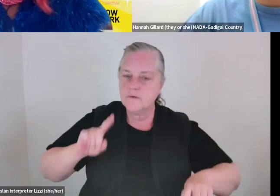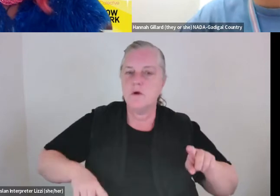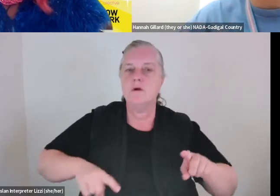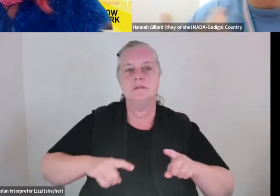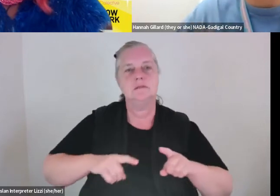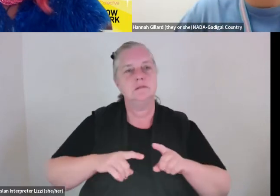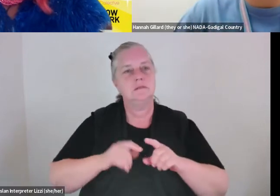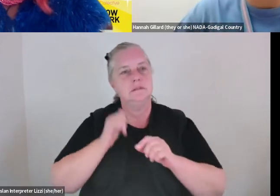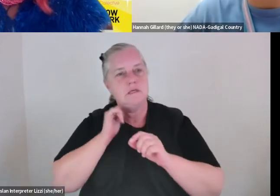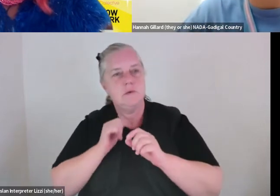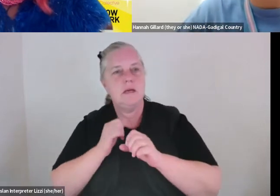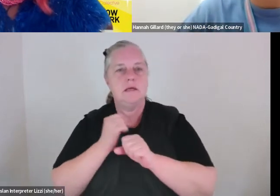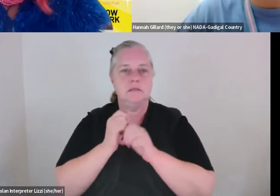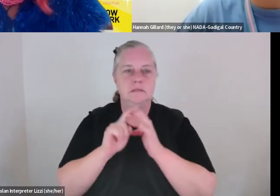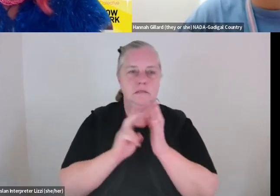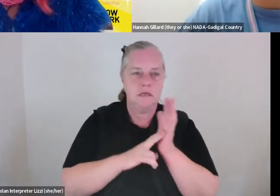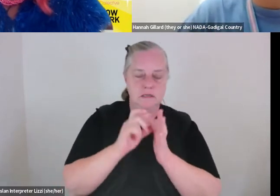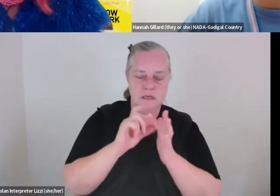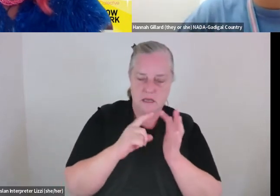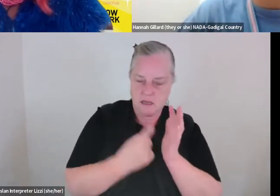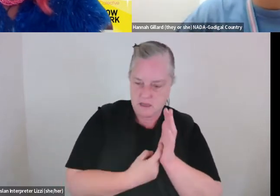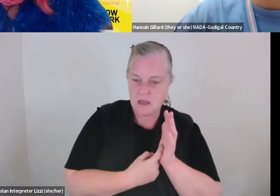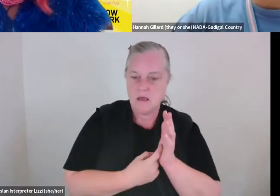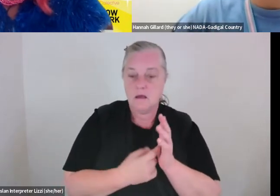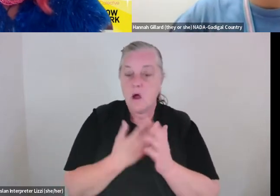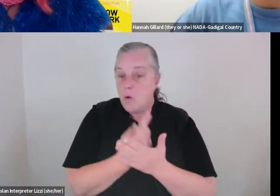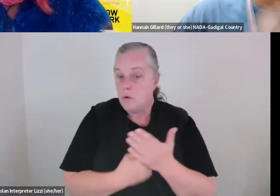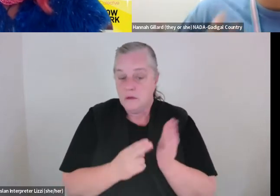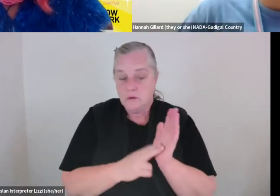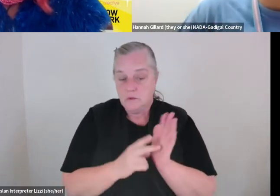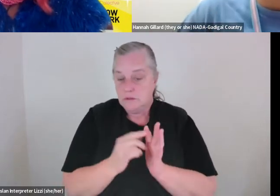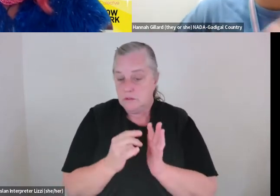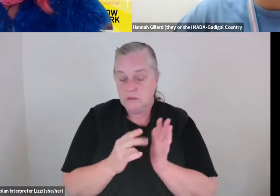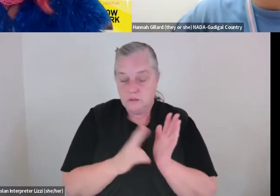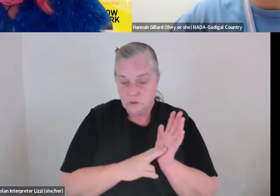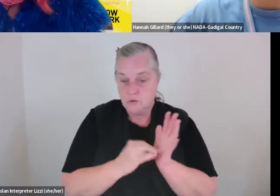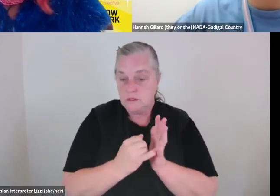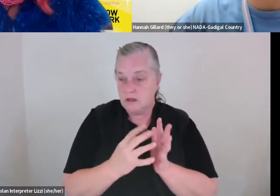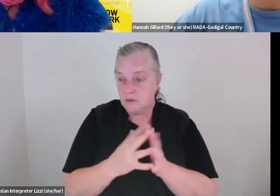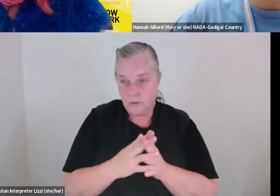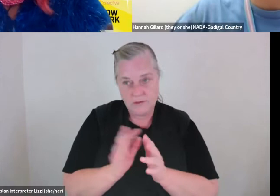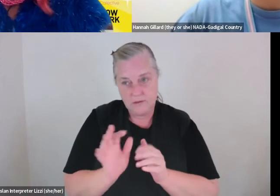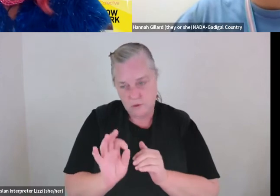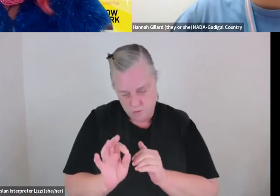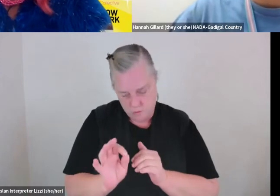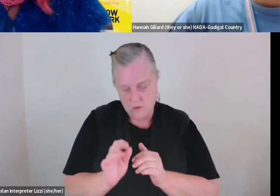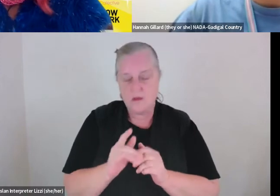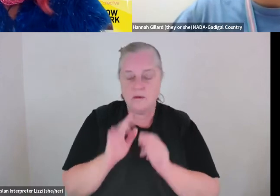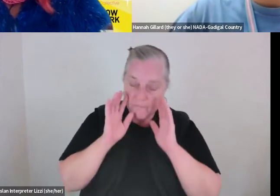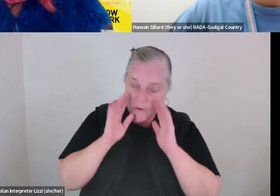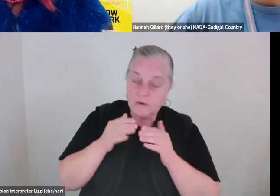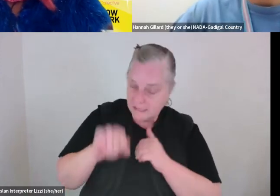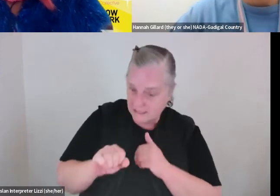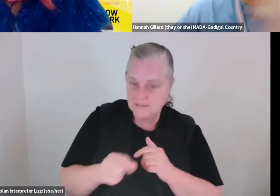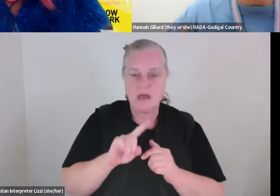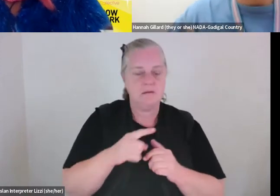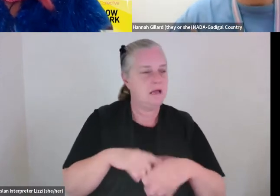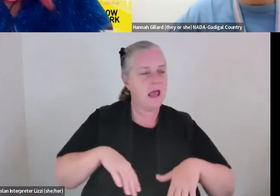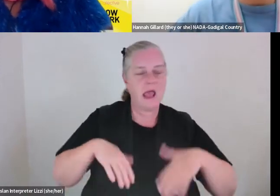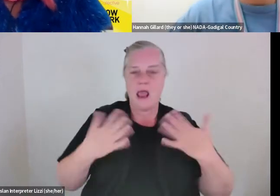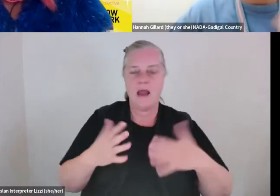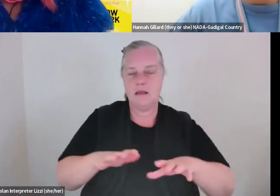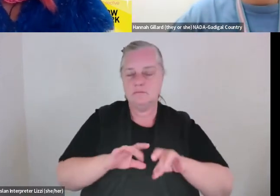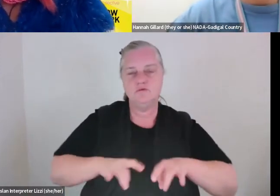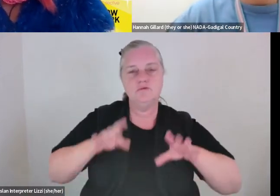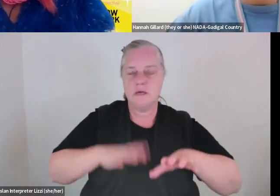We aren't just open to people from New South Wales, but across the continent, although we do have a New South Wales focus. So some of the things the